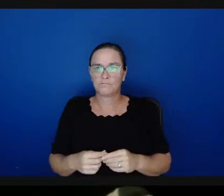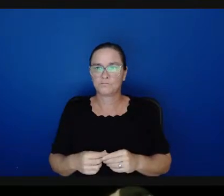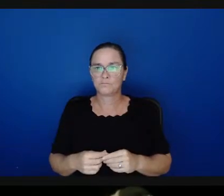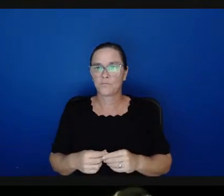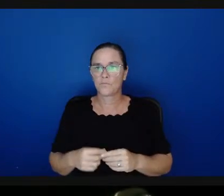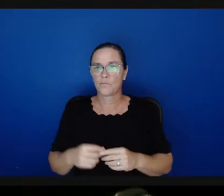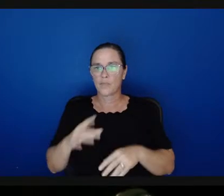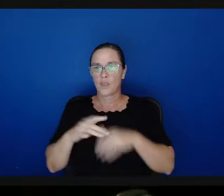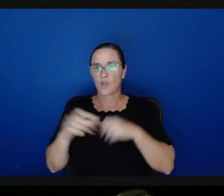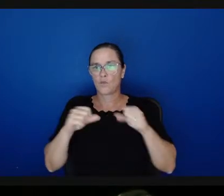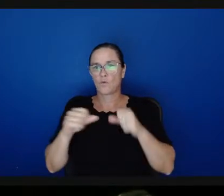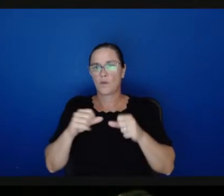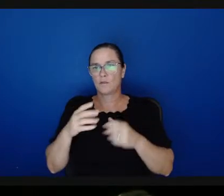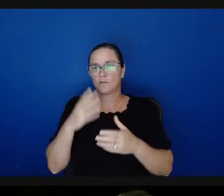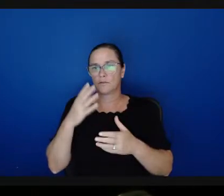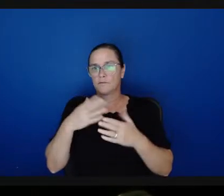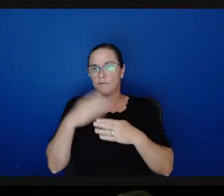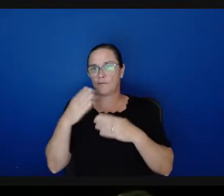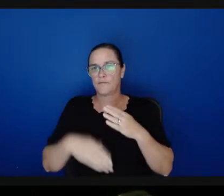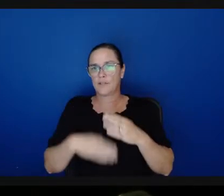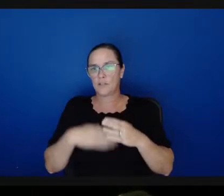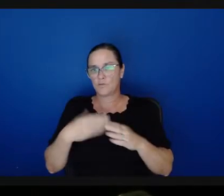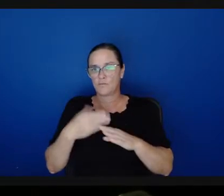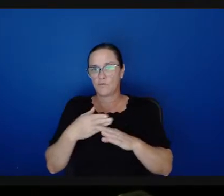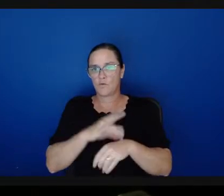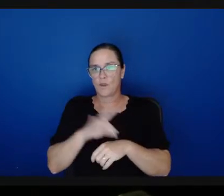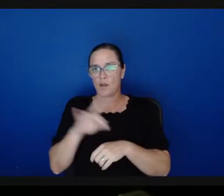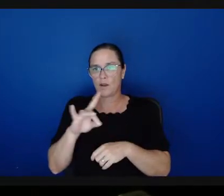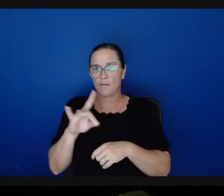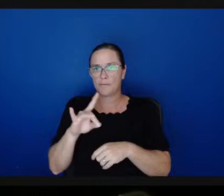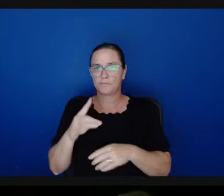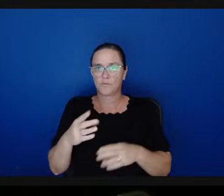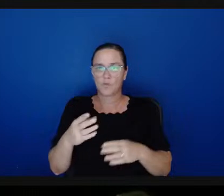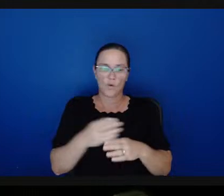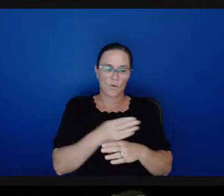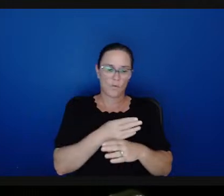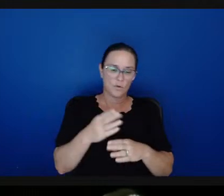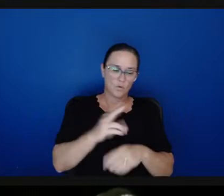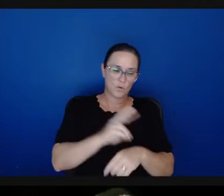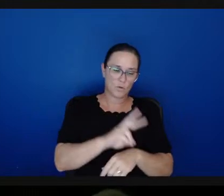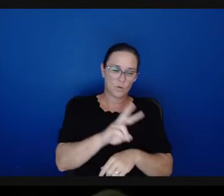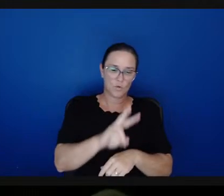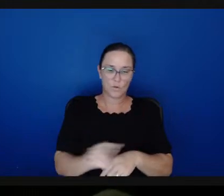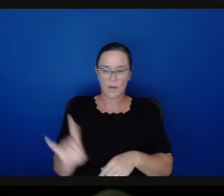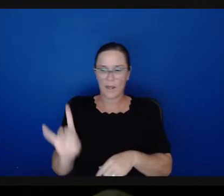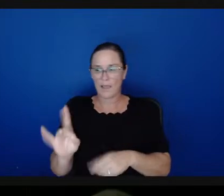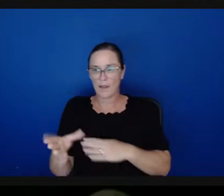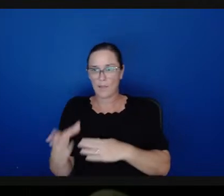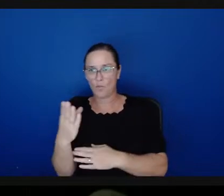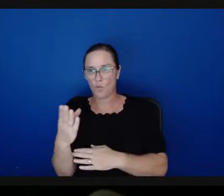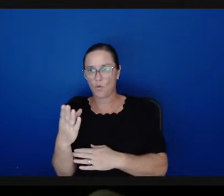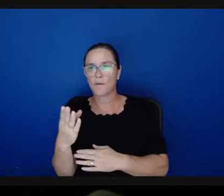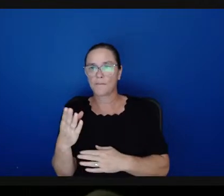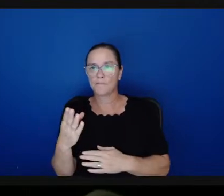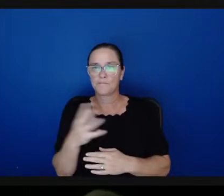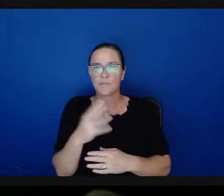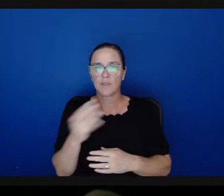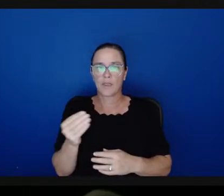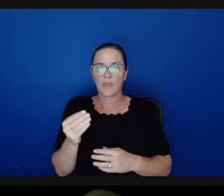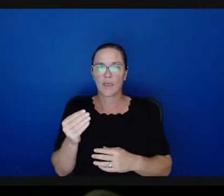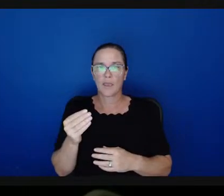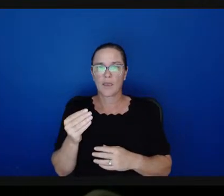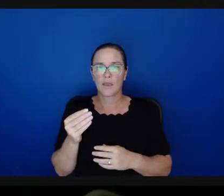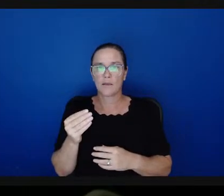Seismicity ceased by 8 a.m. So between 2 a.m. and 8 a.m. And continuation